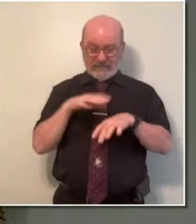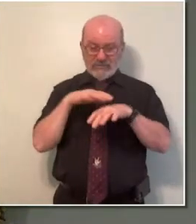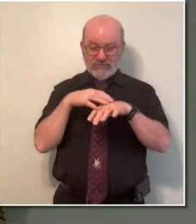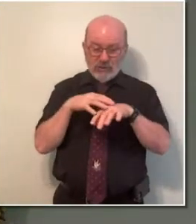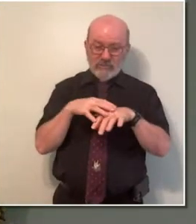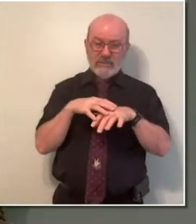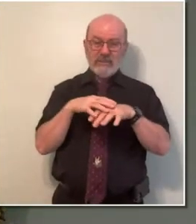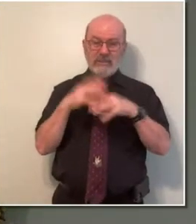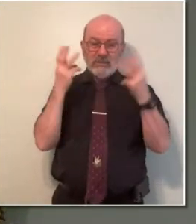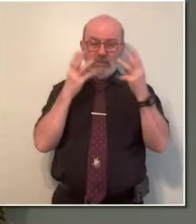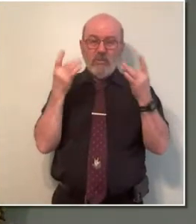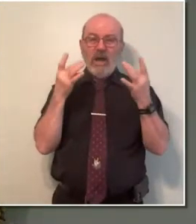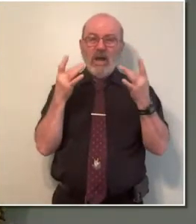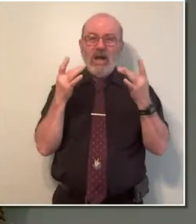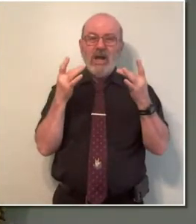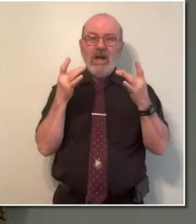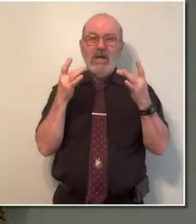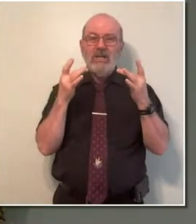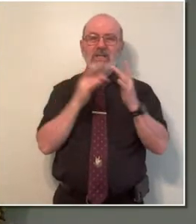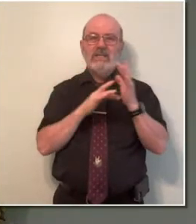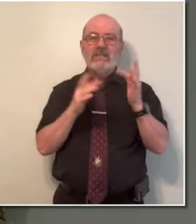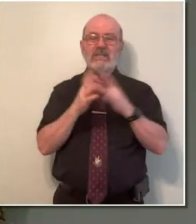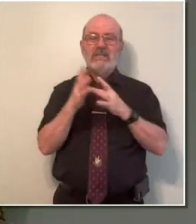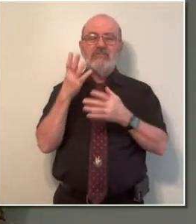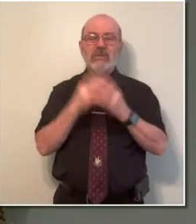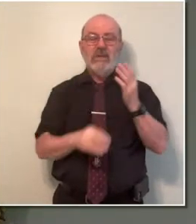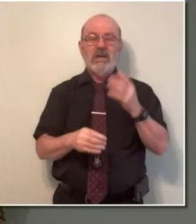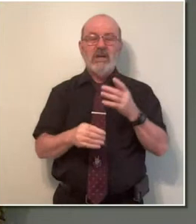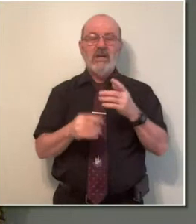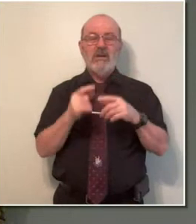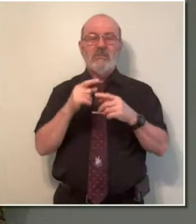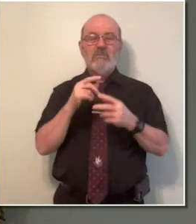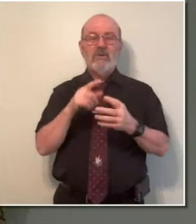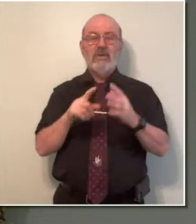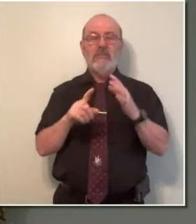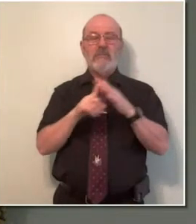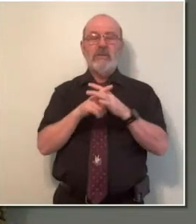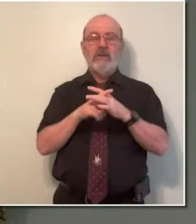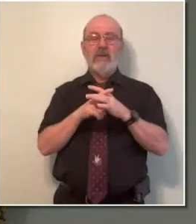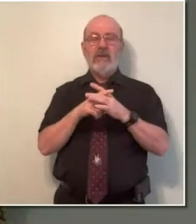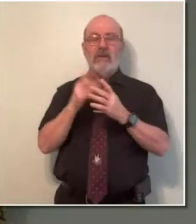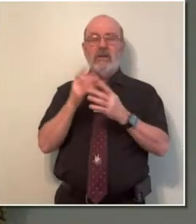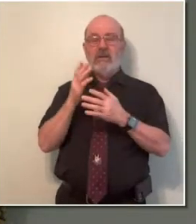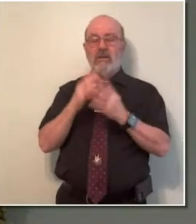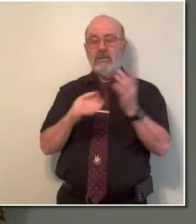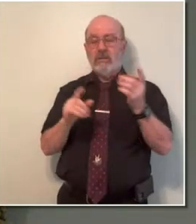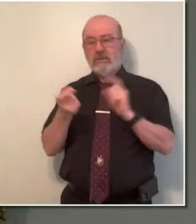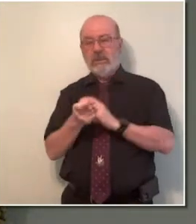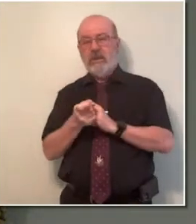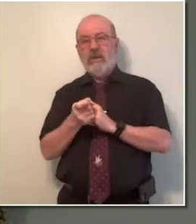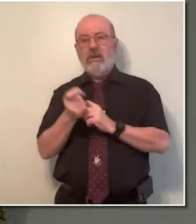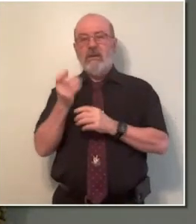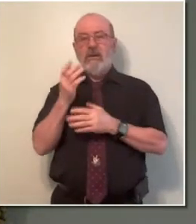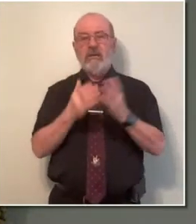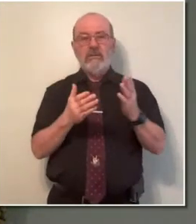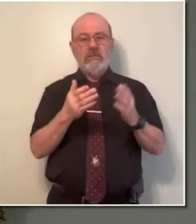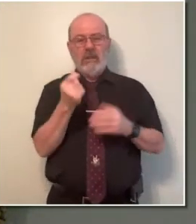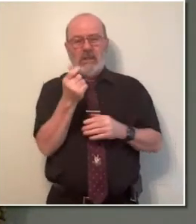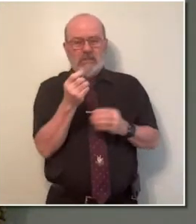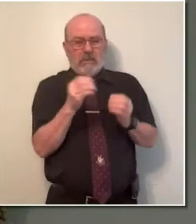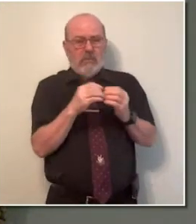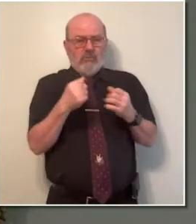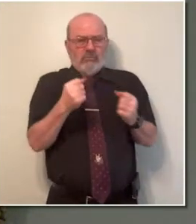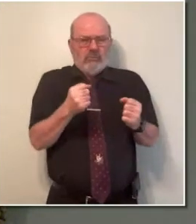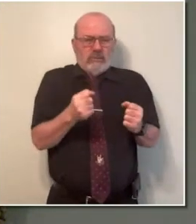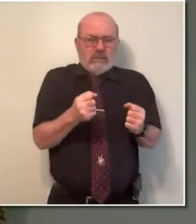worried. Why? Because Jesus was God. And even when they appeared, you could see some change, some a little bit more courage here and there.